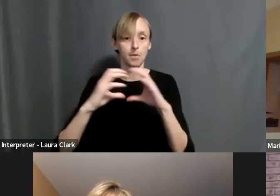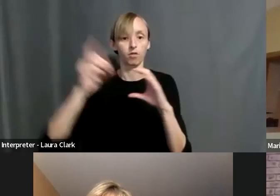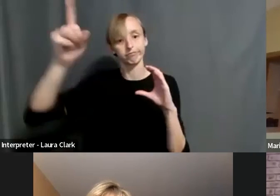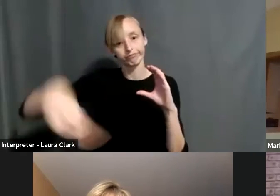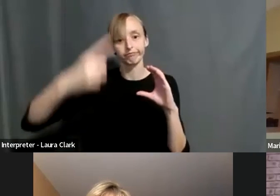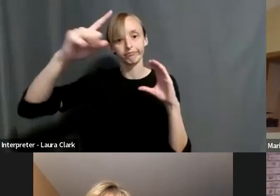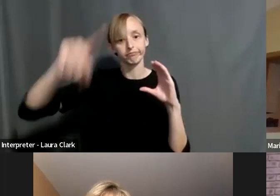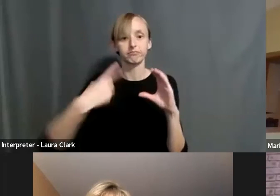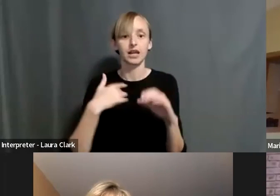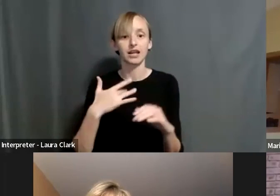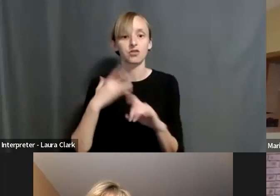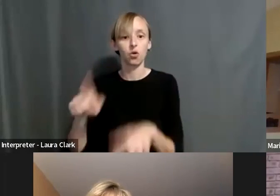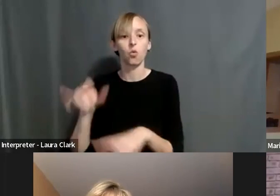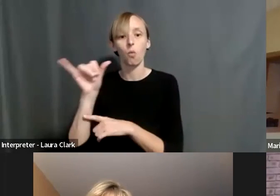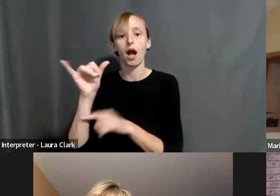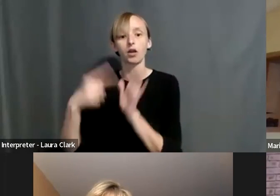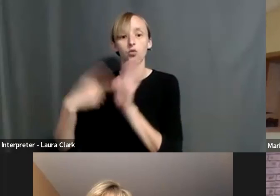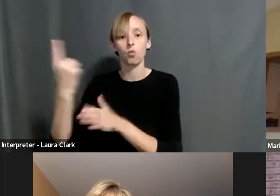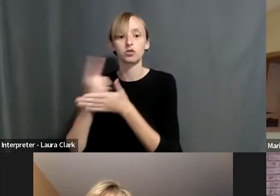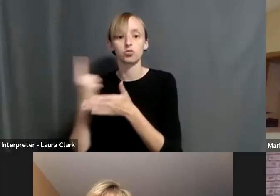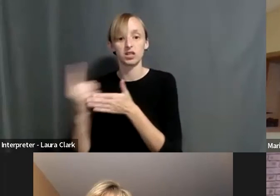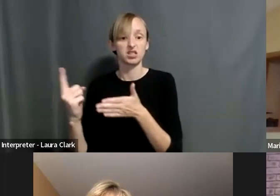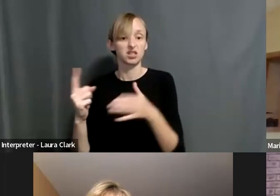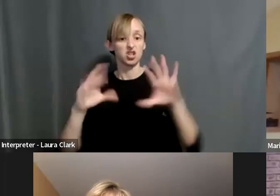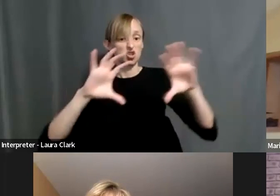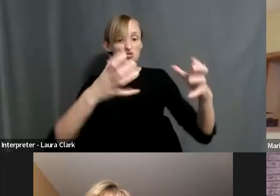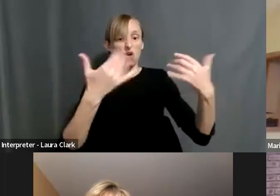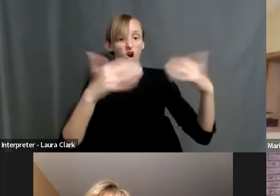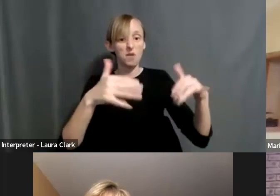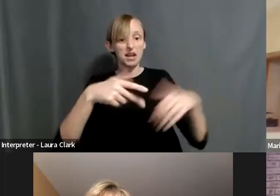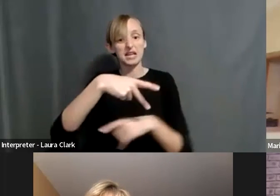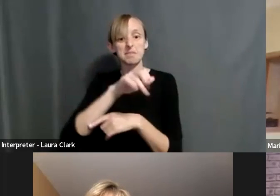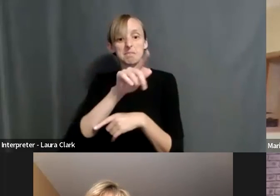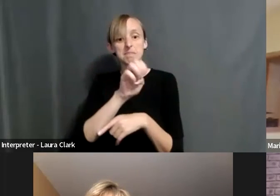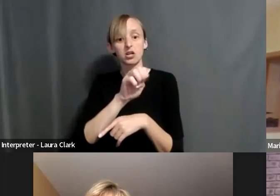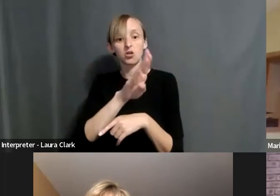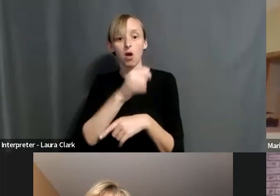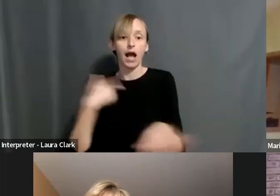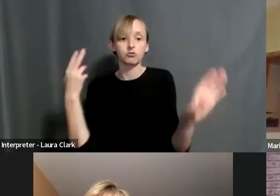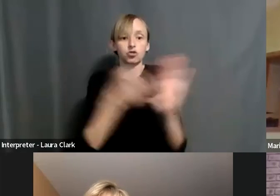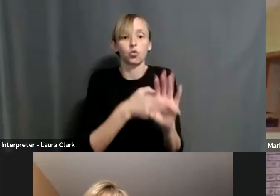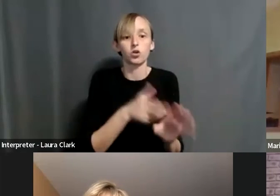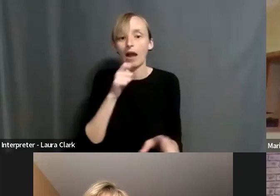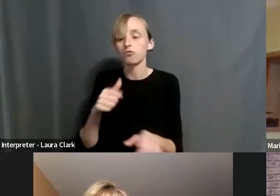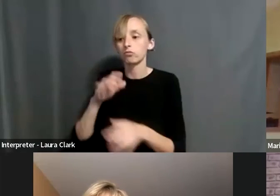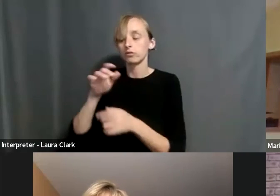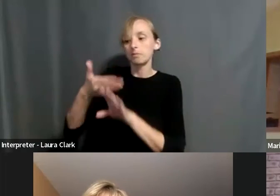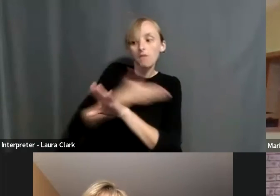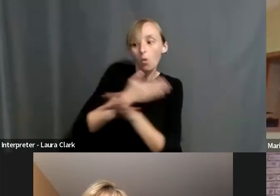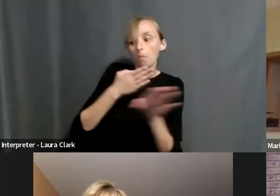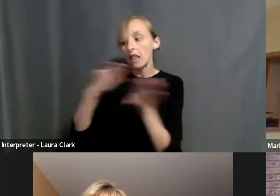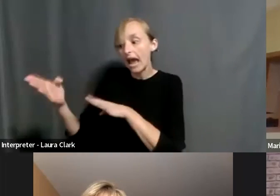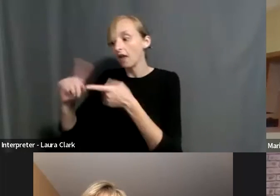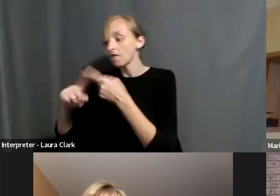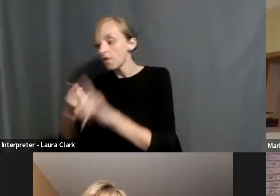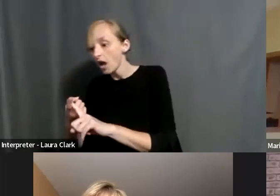go to the Y like once a week, and you just jump in with a group of people. You don't need to find a friend and go there. You just throw your paddle in, and then when